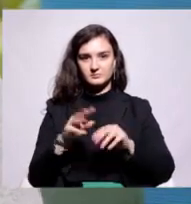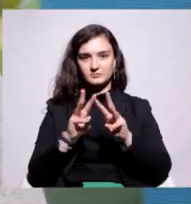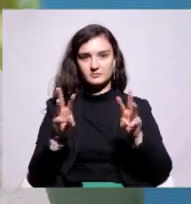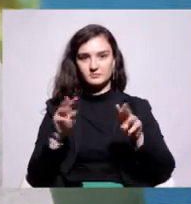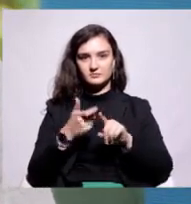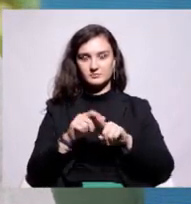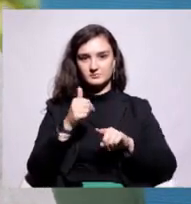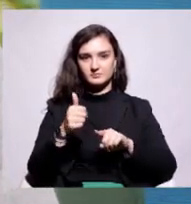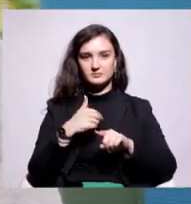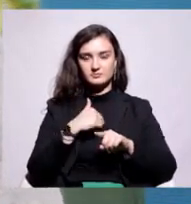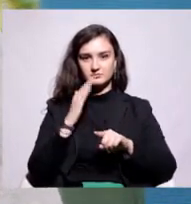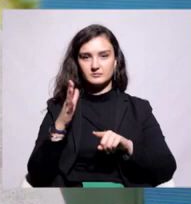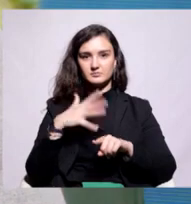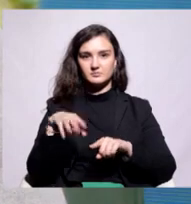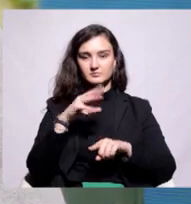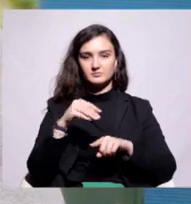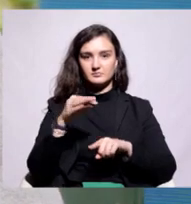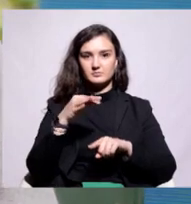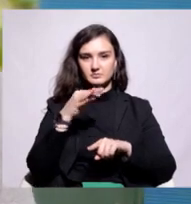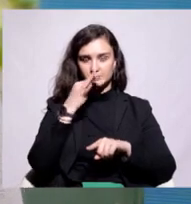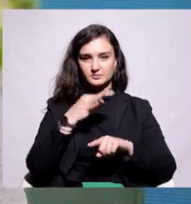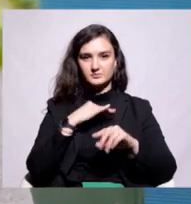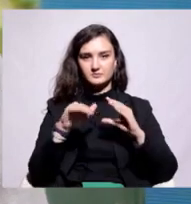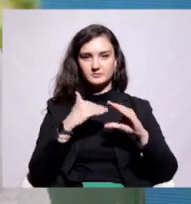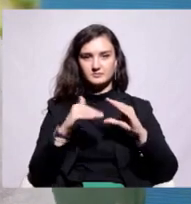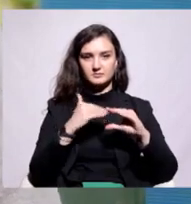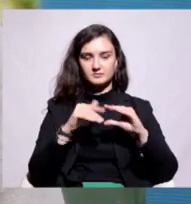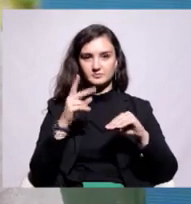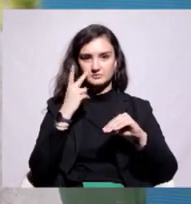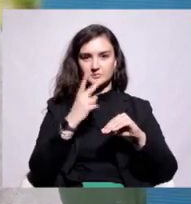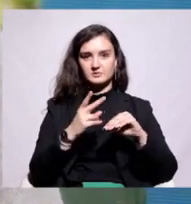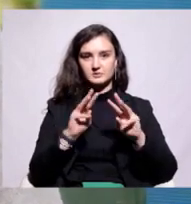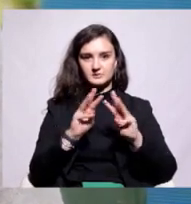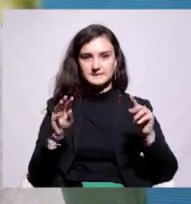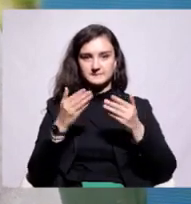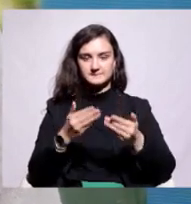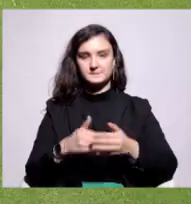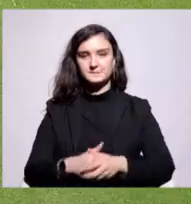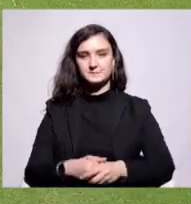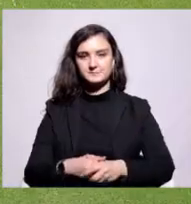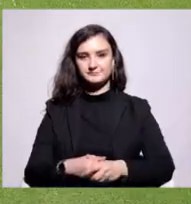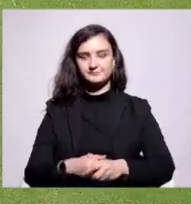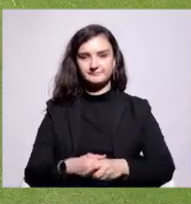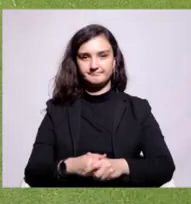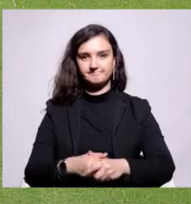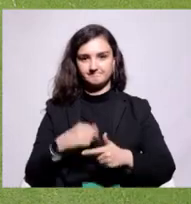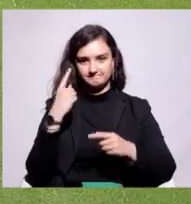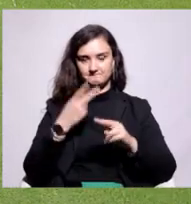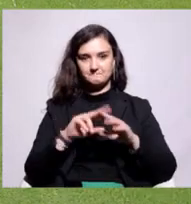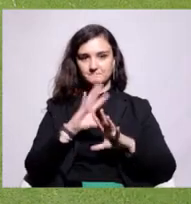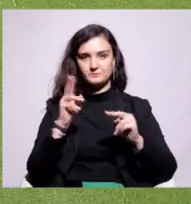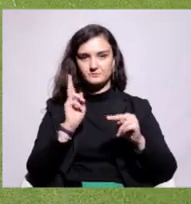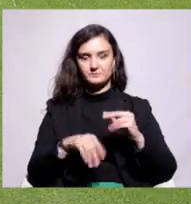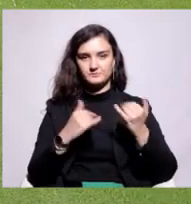question. And we would like the answers to be sent to the address you see on the screen. Okay, I guess that's all